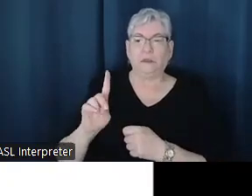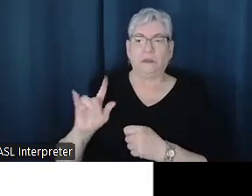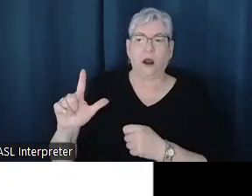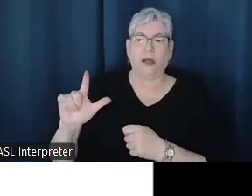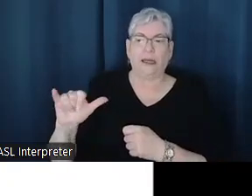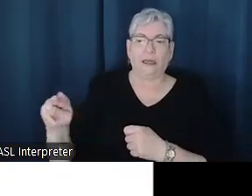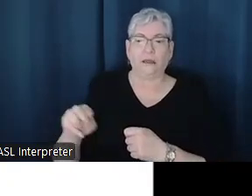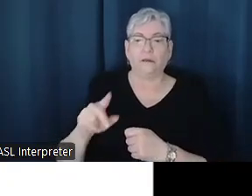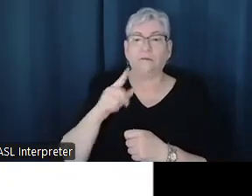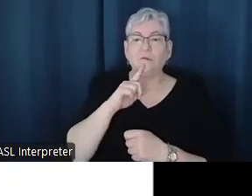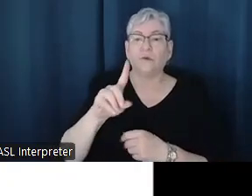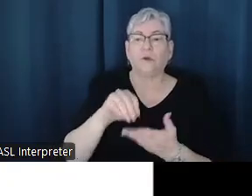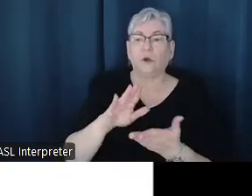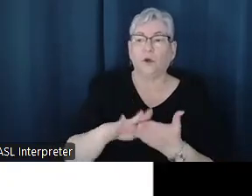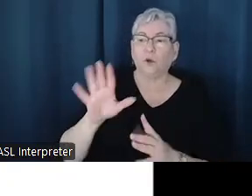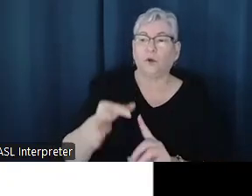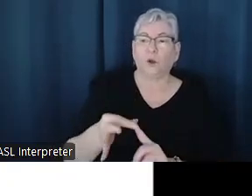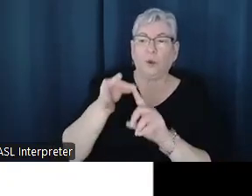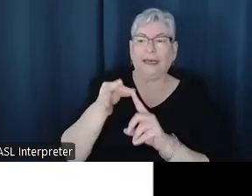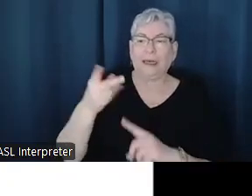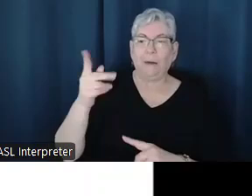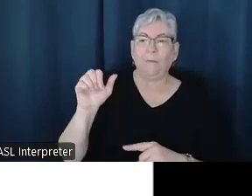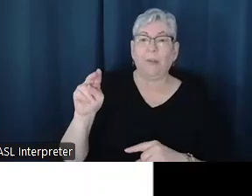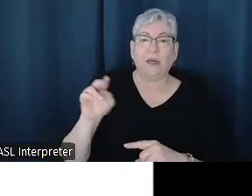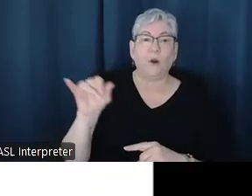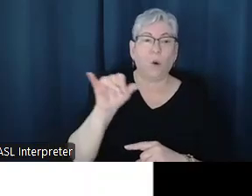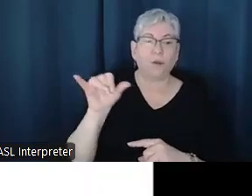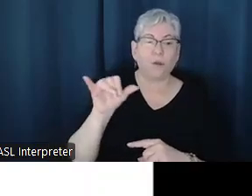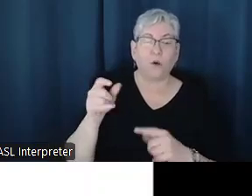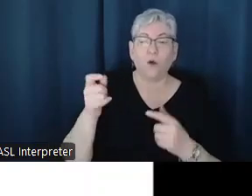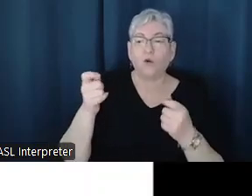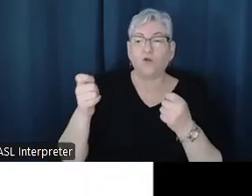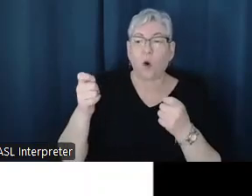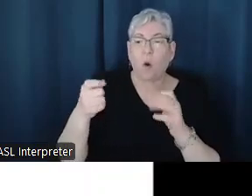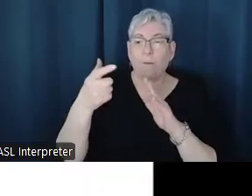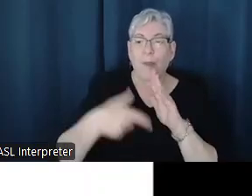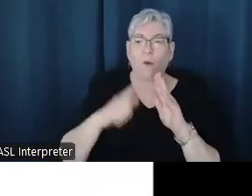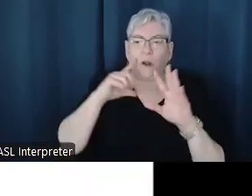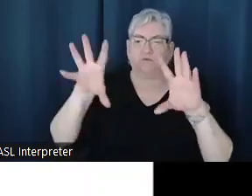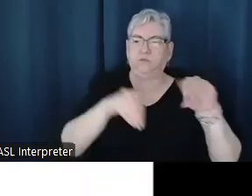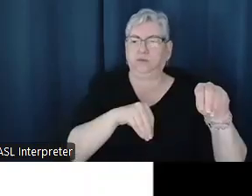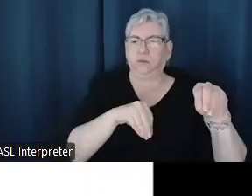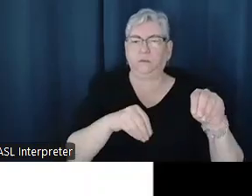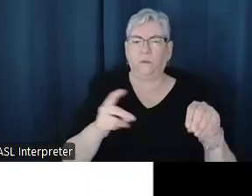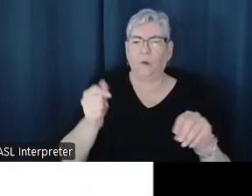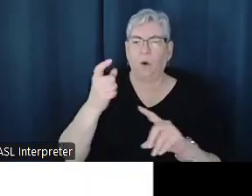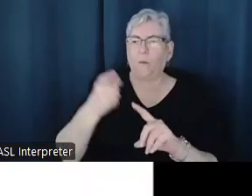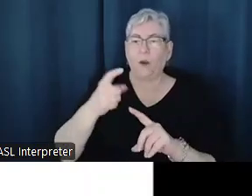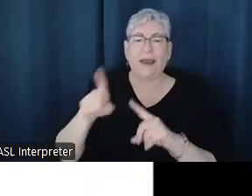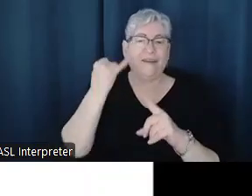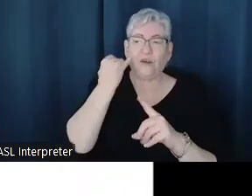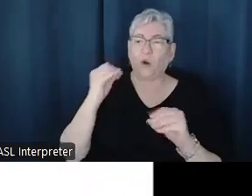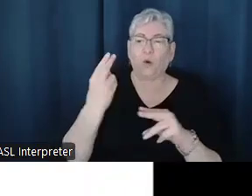in your unique PIN. Also, the control panel will collapse automatically when not in use. To keep